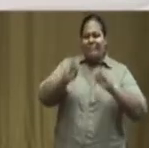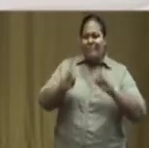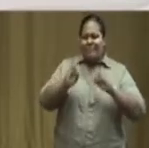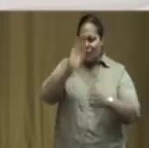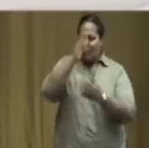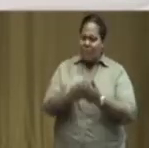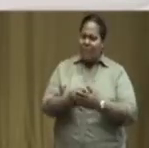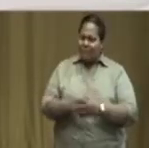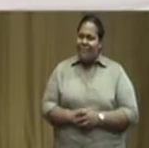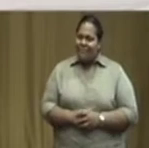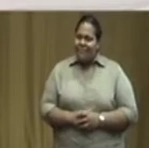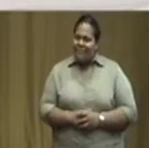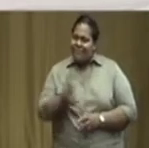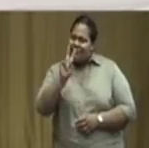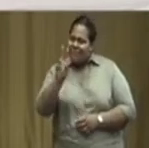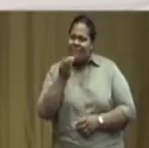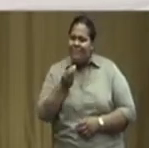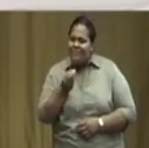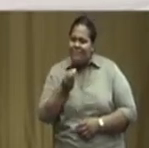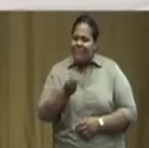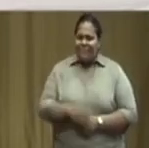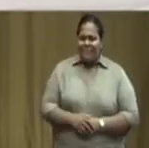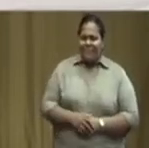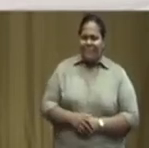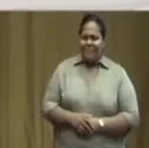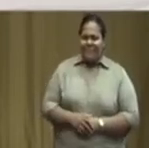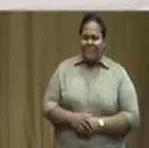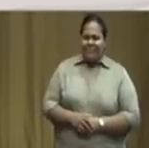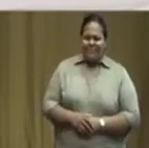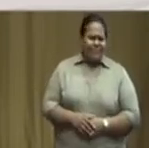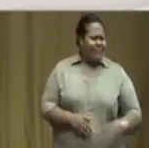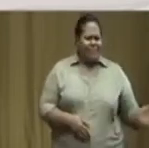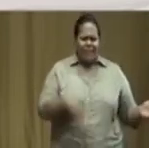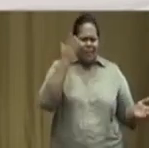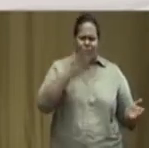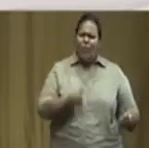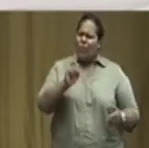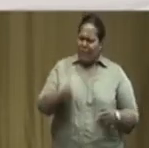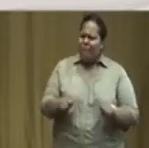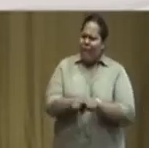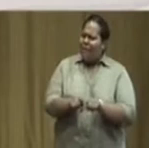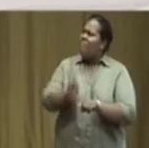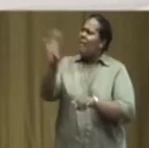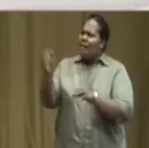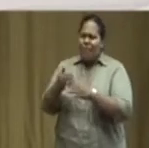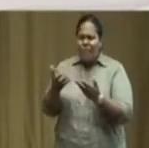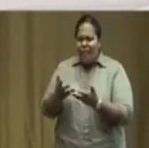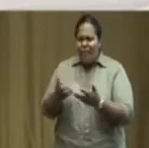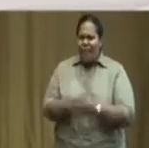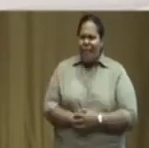more. Now, I don't know if this passive listening model works for other disciplines, but for literature it certainly